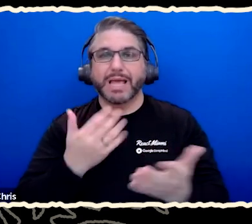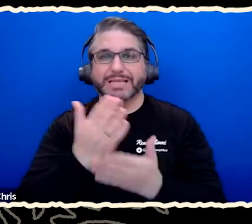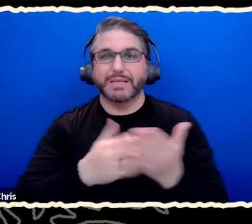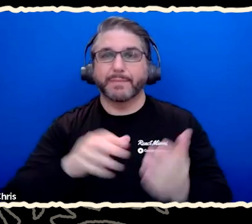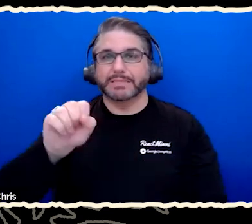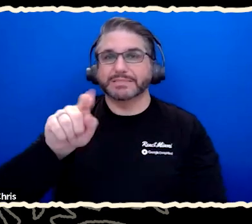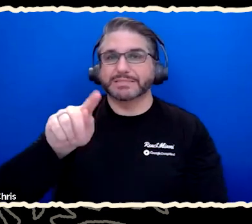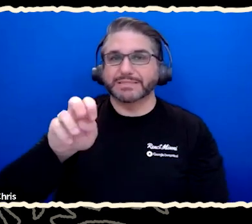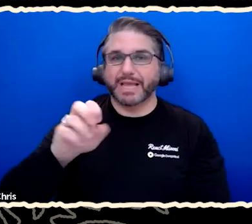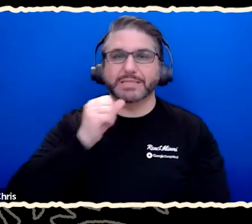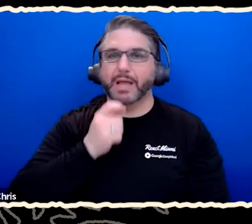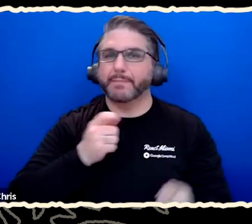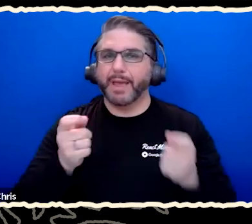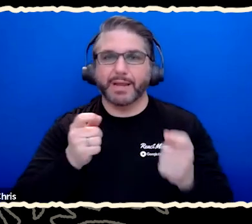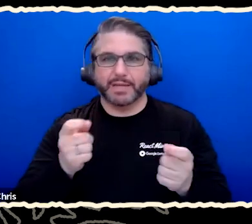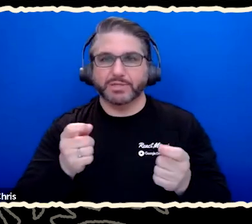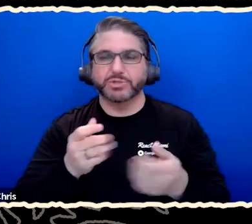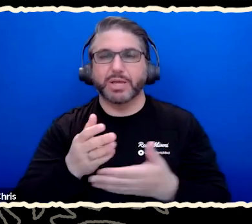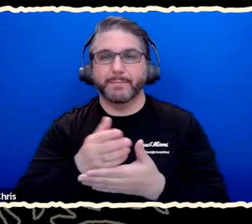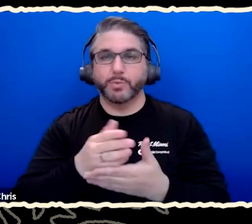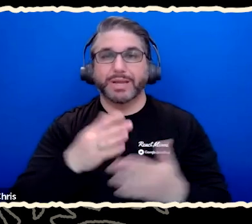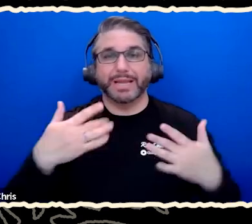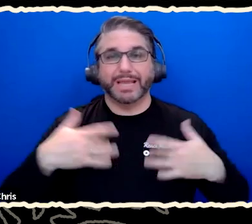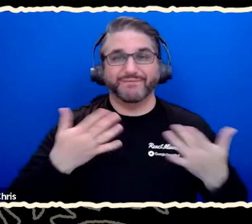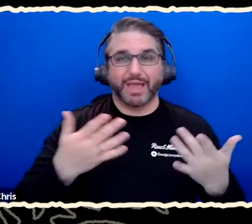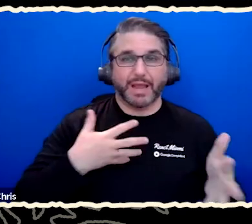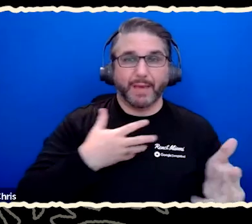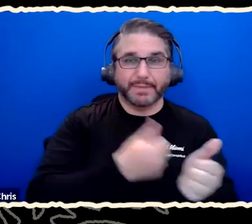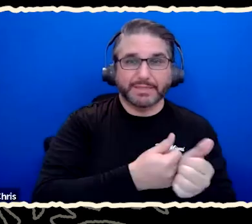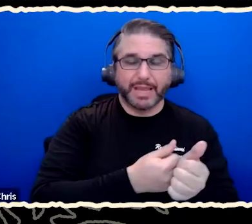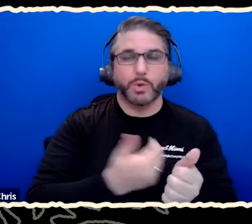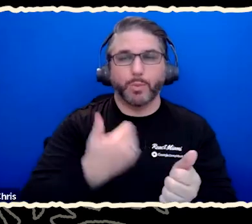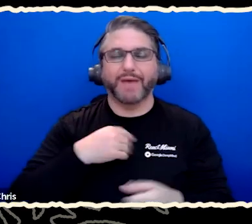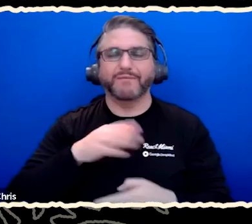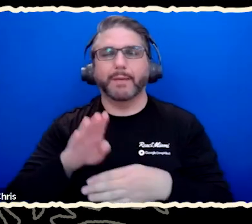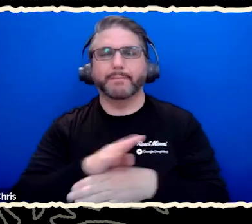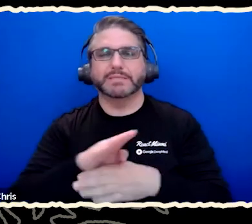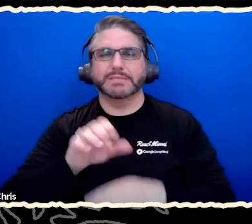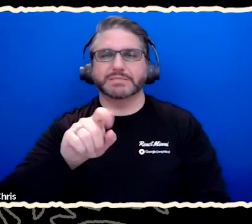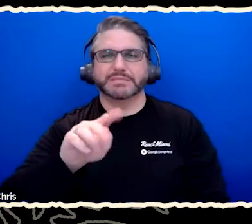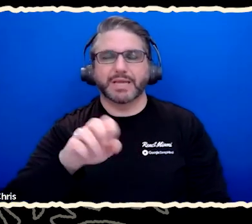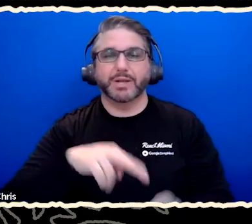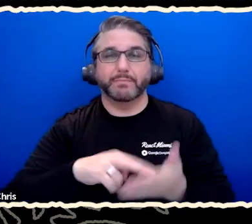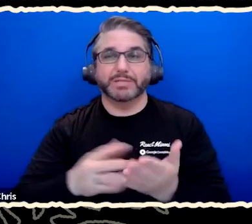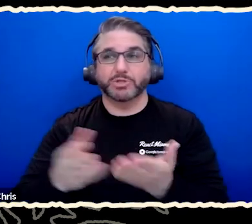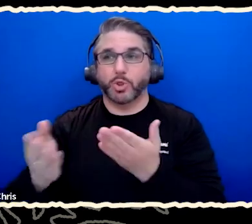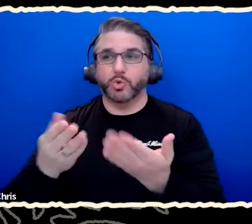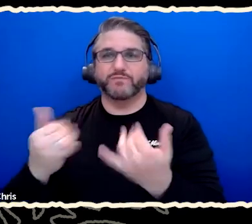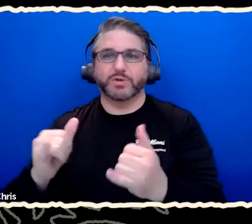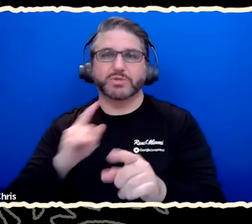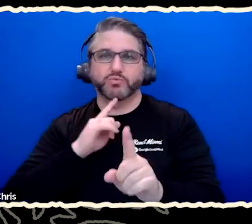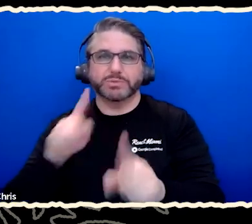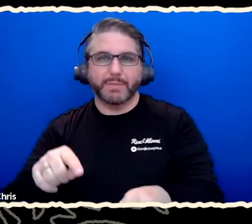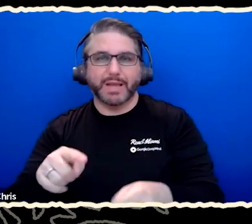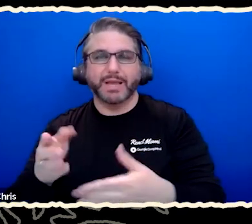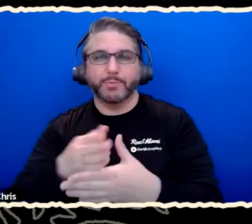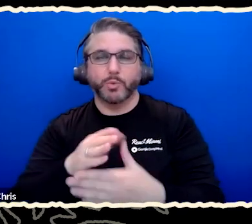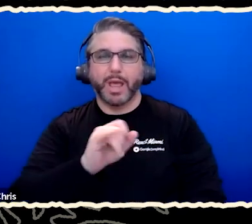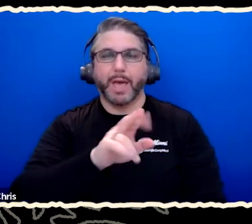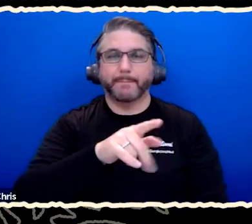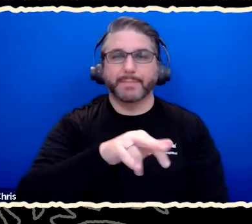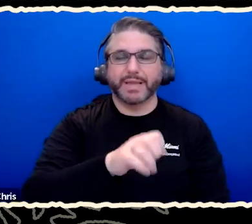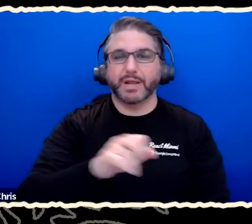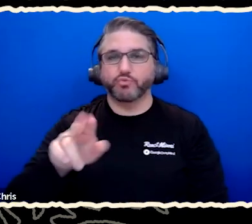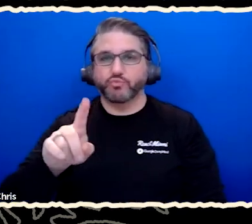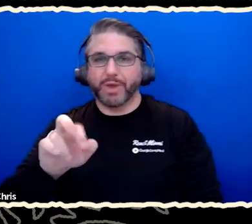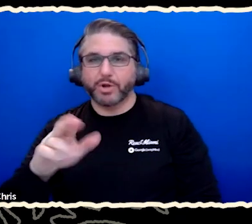are unmanaged. So between event and update, there might be a busy state where the server is still responding. Between update and render, there might be a loading